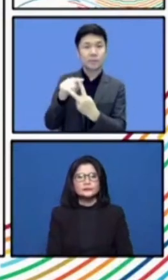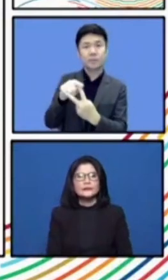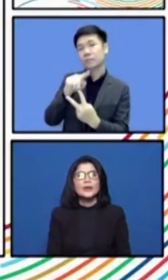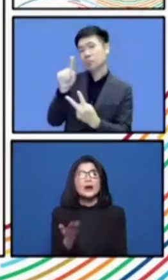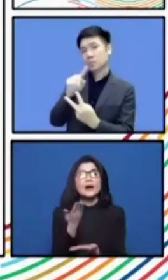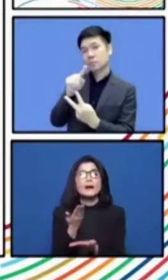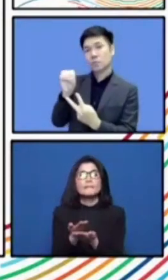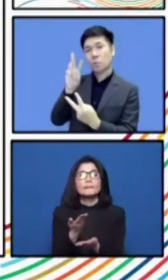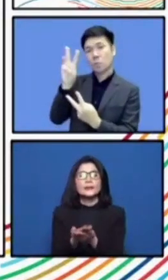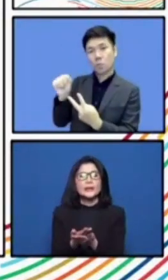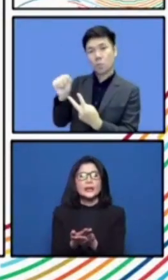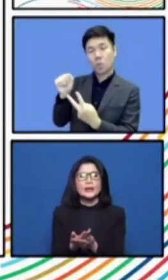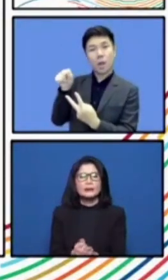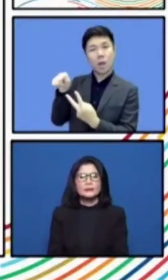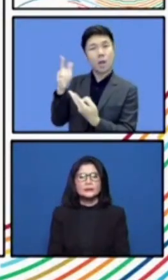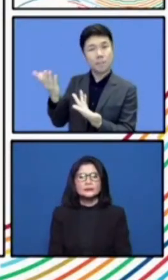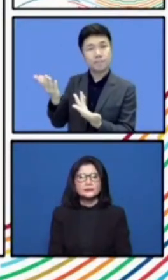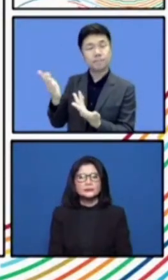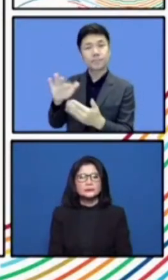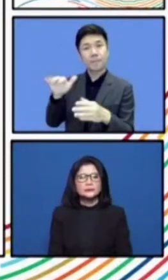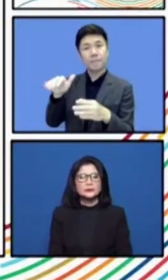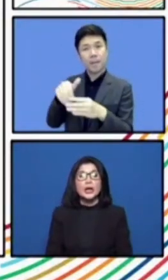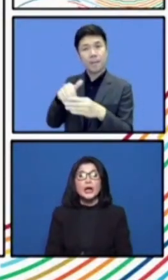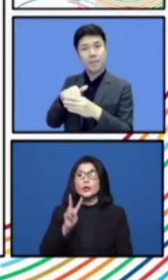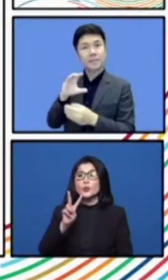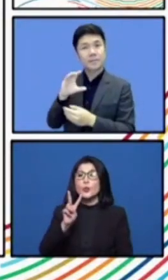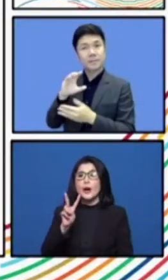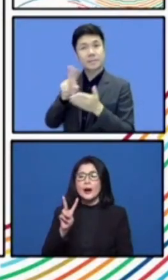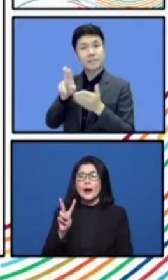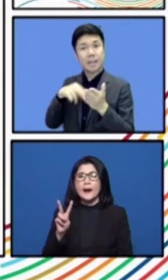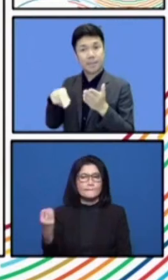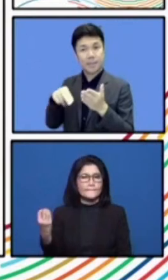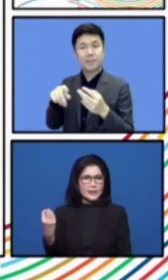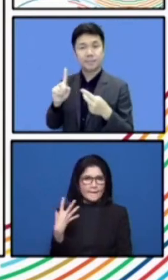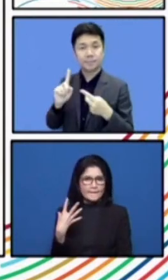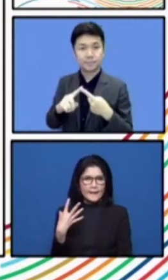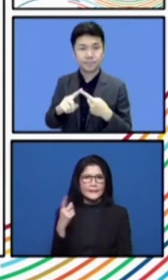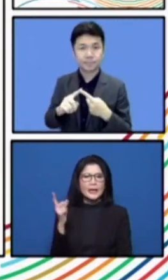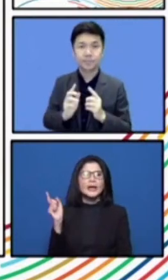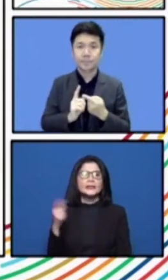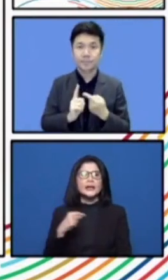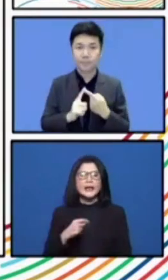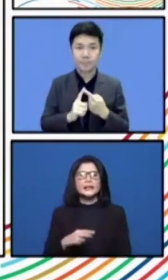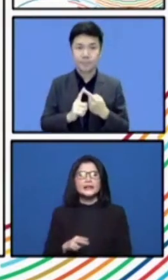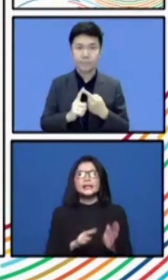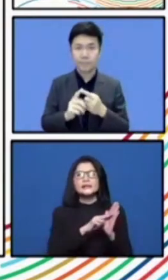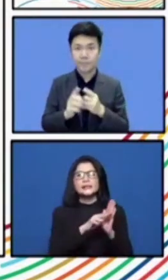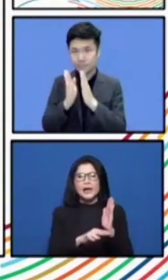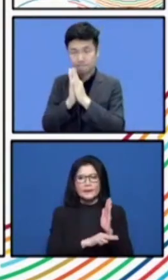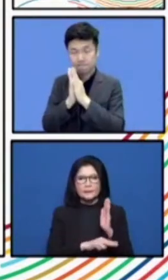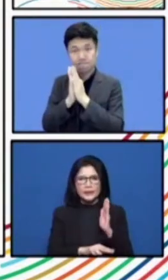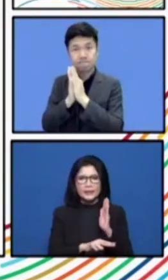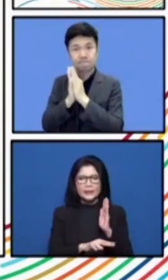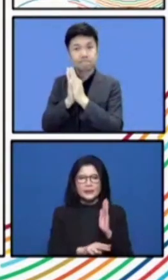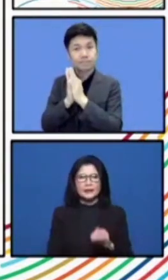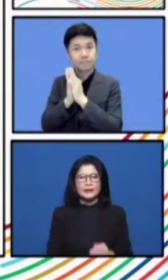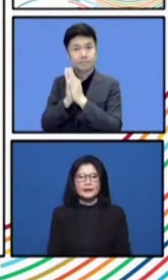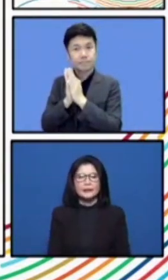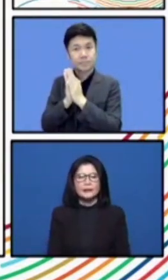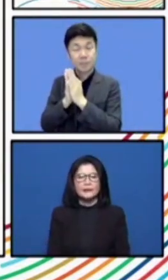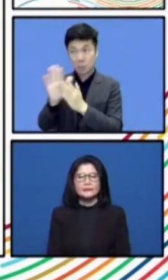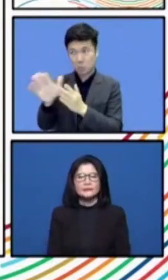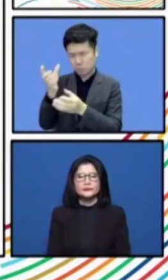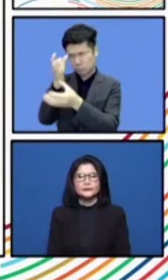a member of the crpd committee I can ask you um uh dogway tapping into your knowledge and